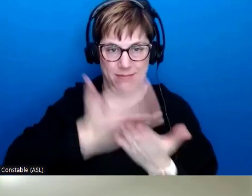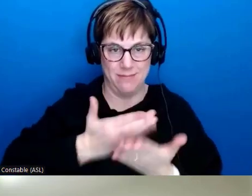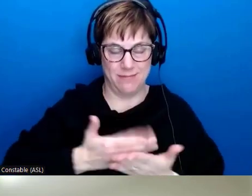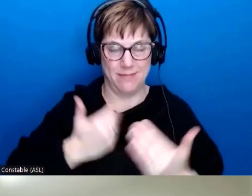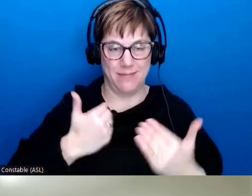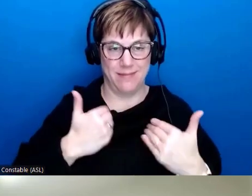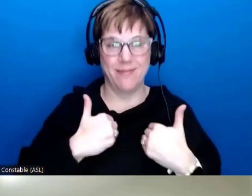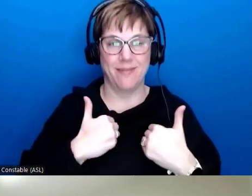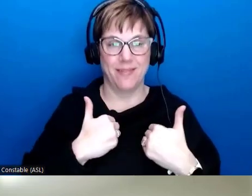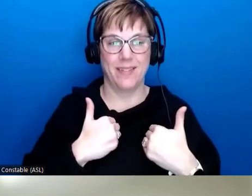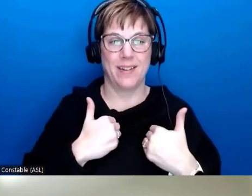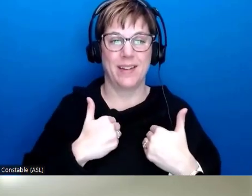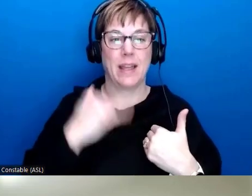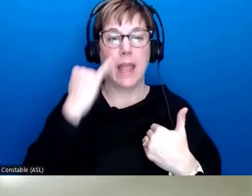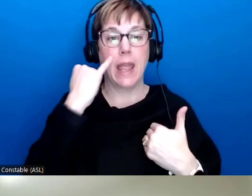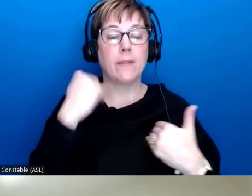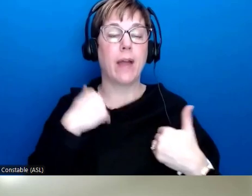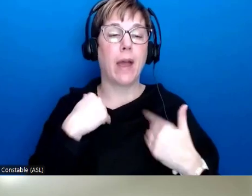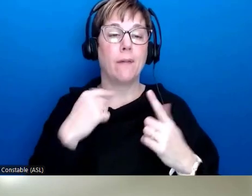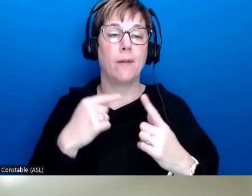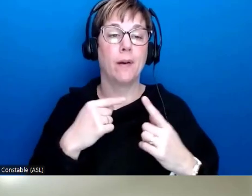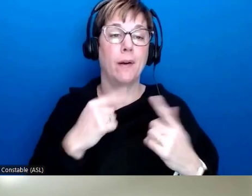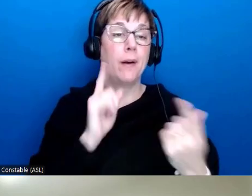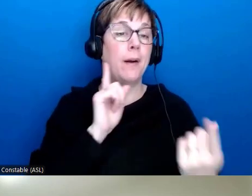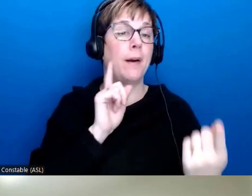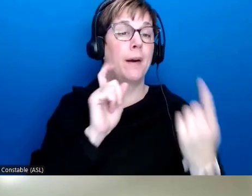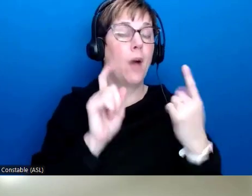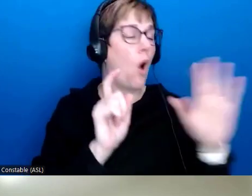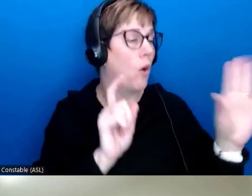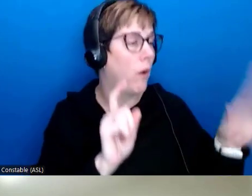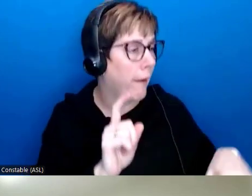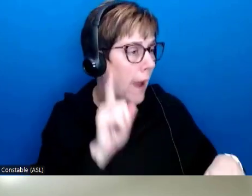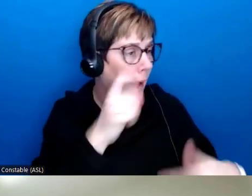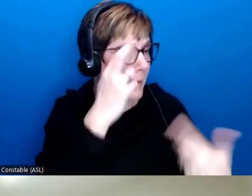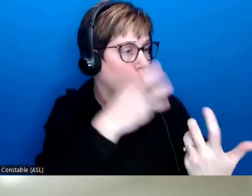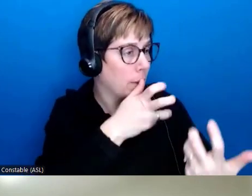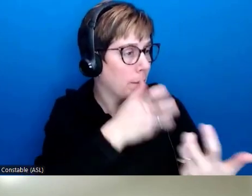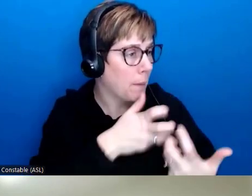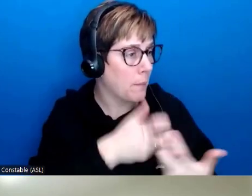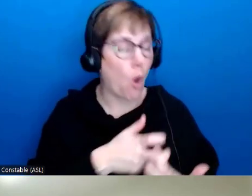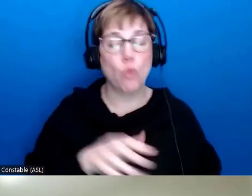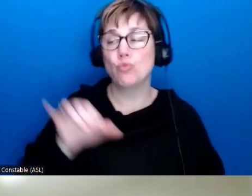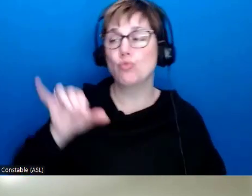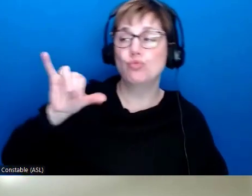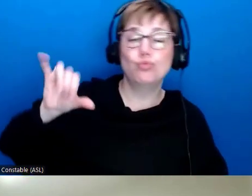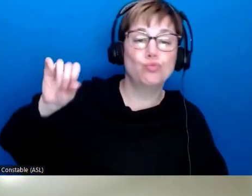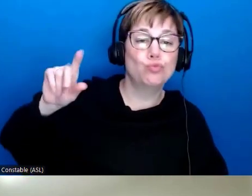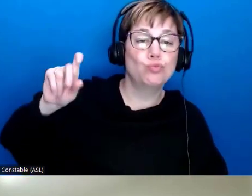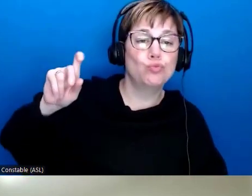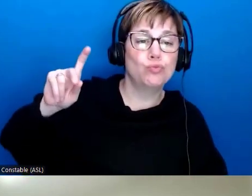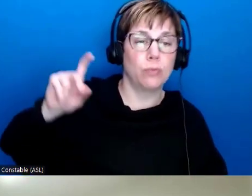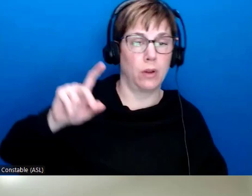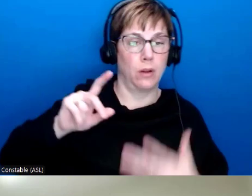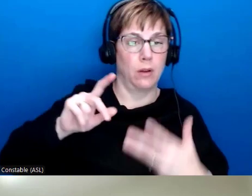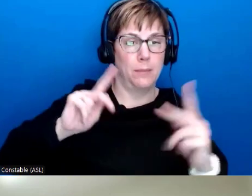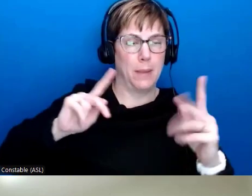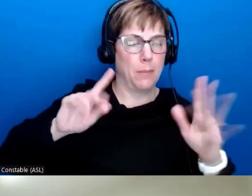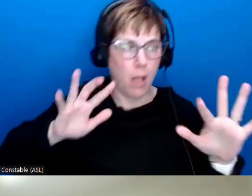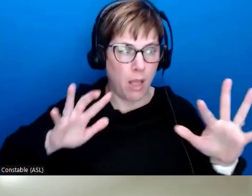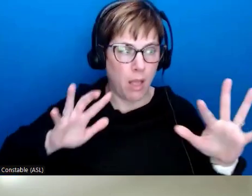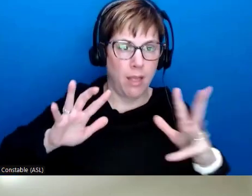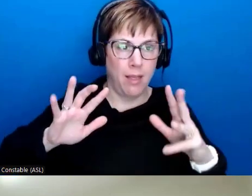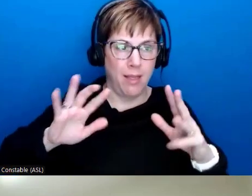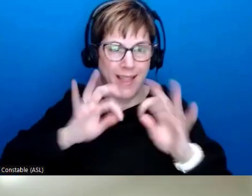have these kind of like sidebar conversations, it leaves a lot of room for interpretation. And but putting everything in